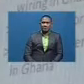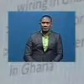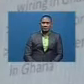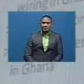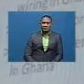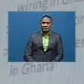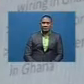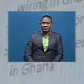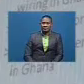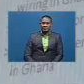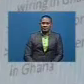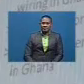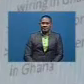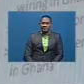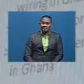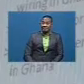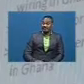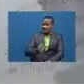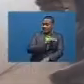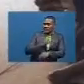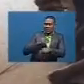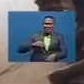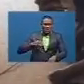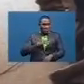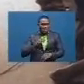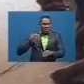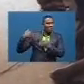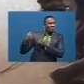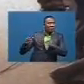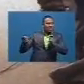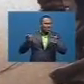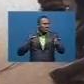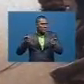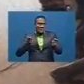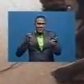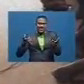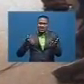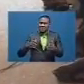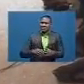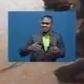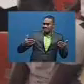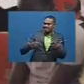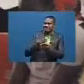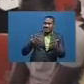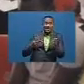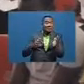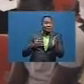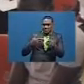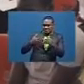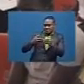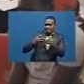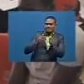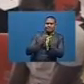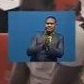Energy Commission is mandated to regulate the use of energy in the country. The new guidelines also prescribe the